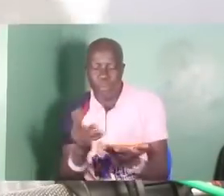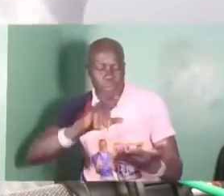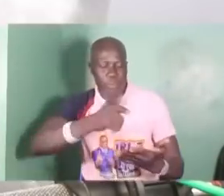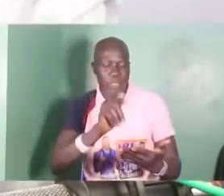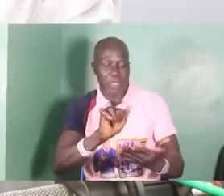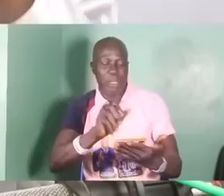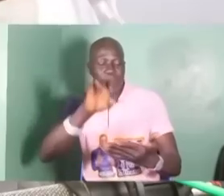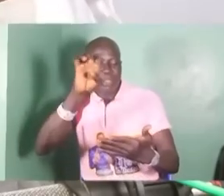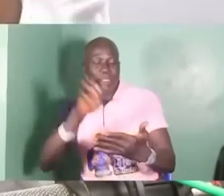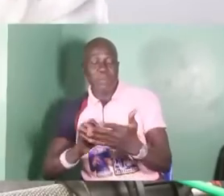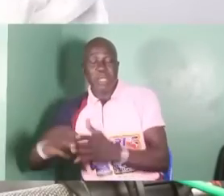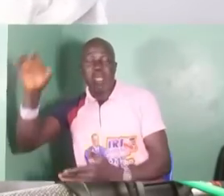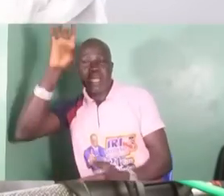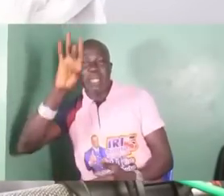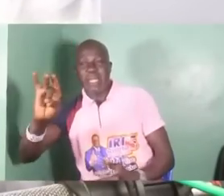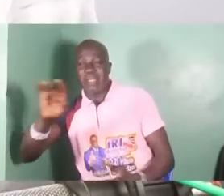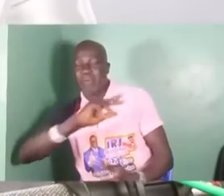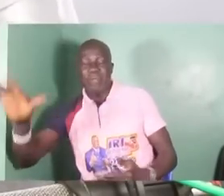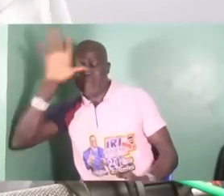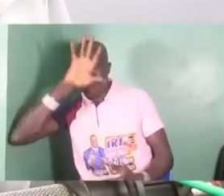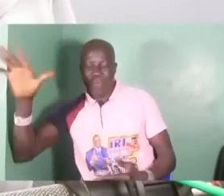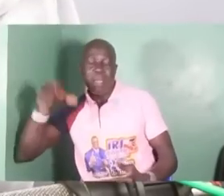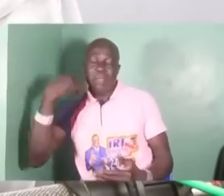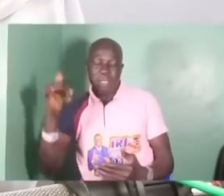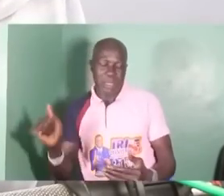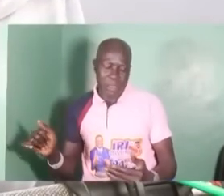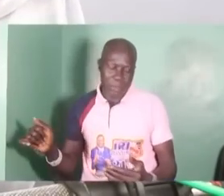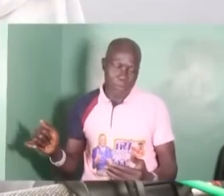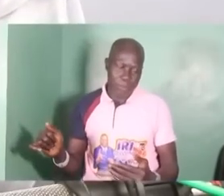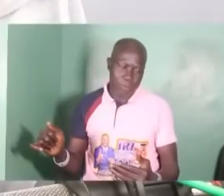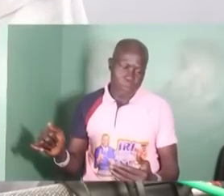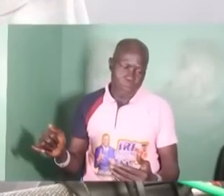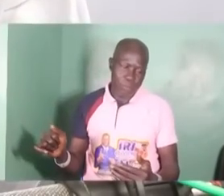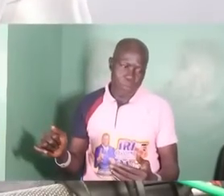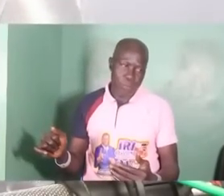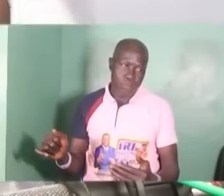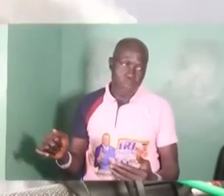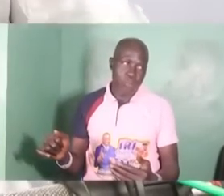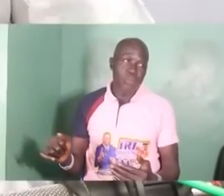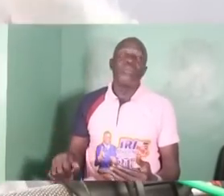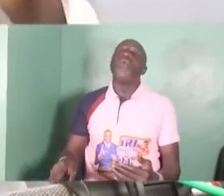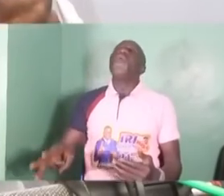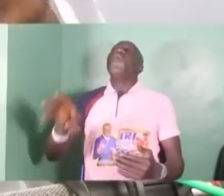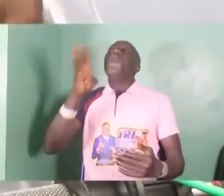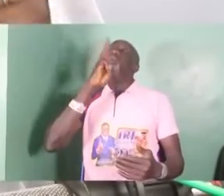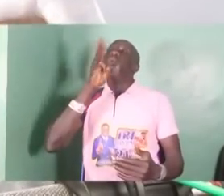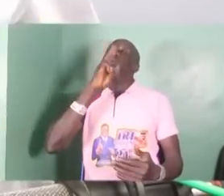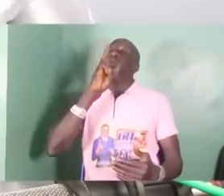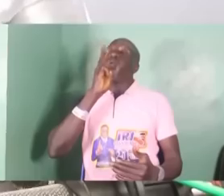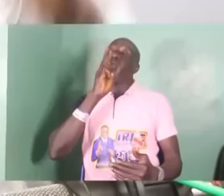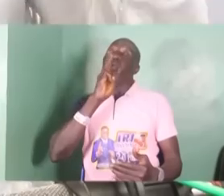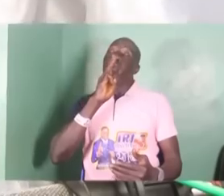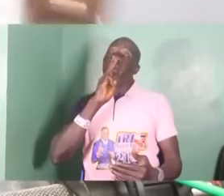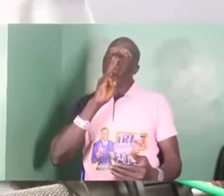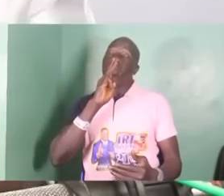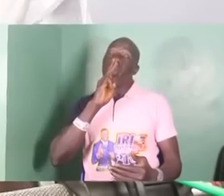camule, the one that said that should be lied. And there was like the whole world. Those who said it's a second,